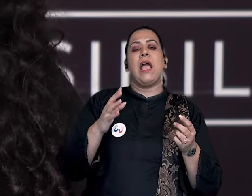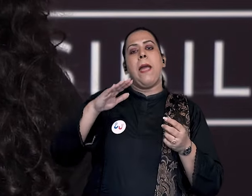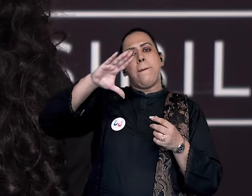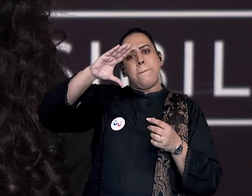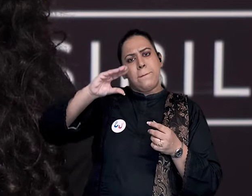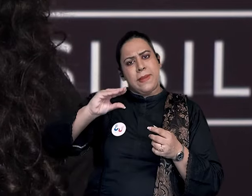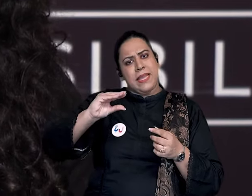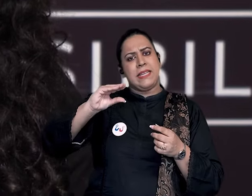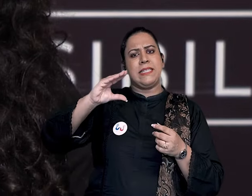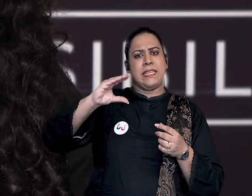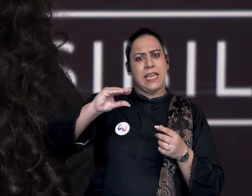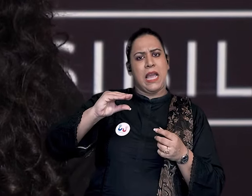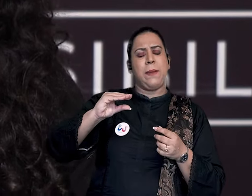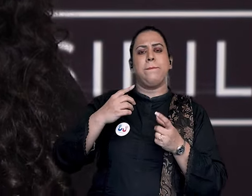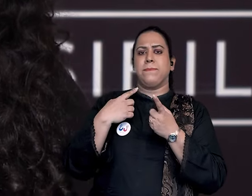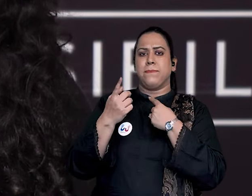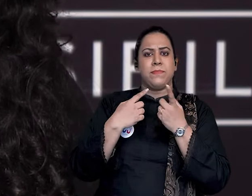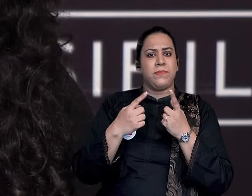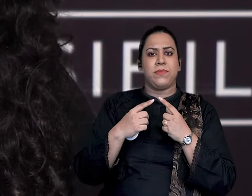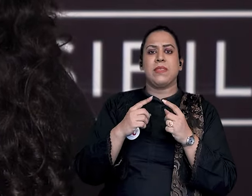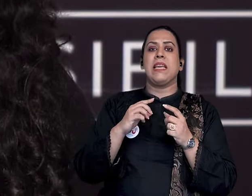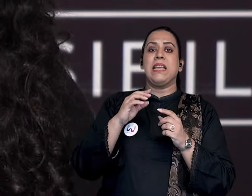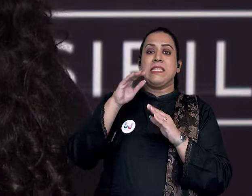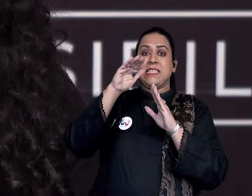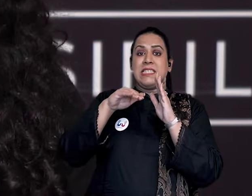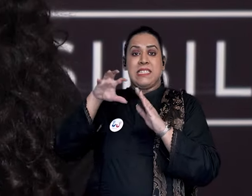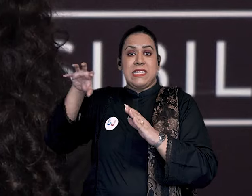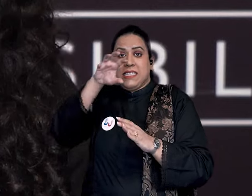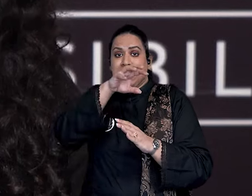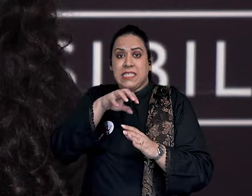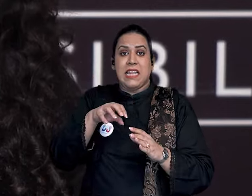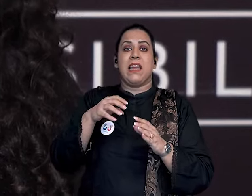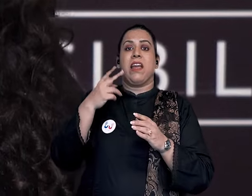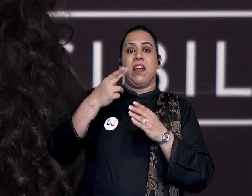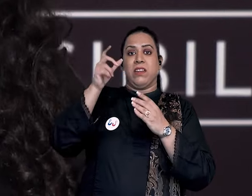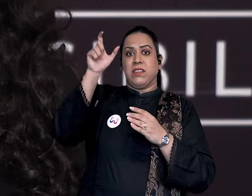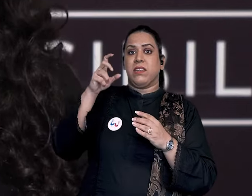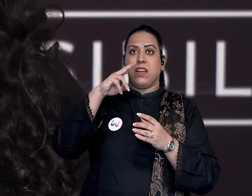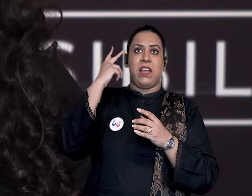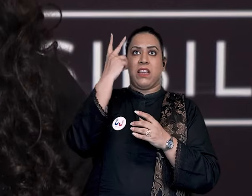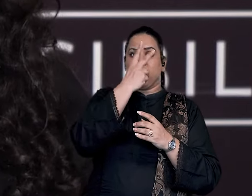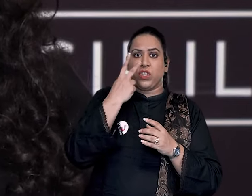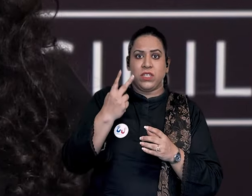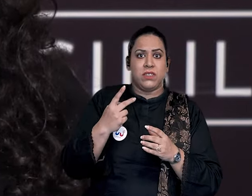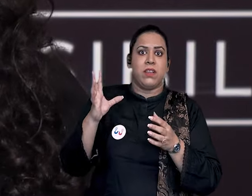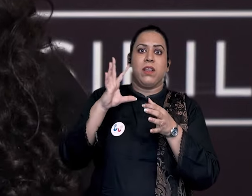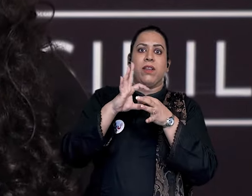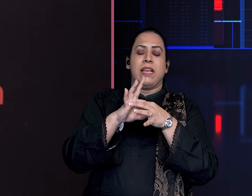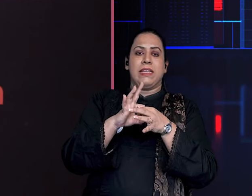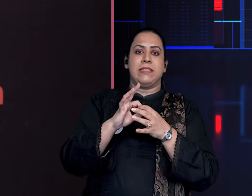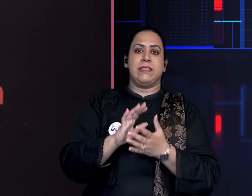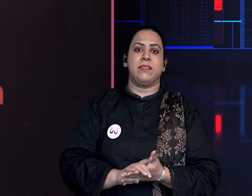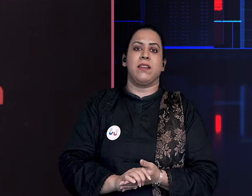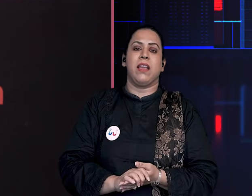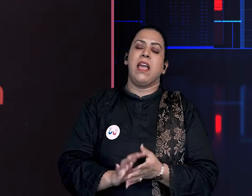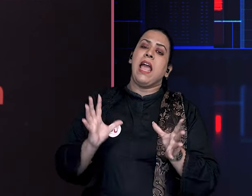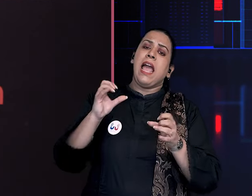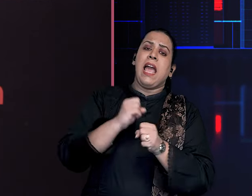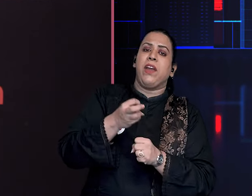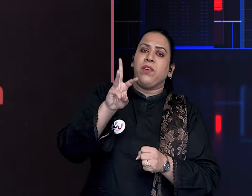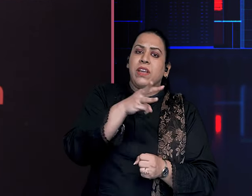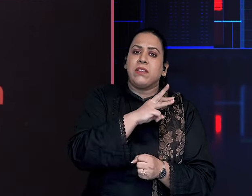new that is, again, thought-provoking and beneficial towards our art world and the society. In my